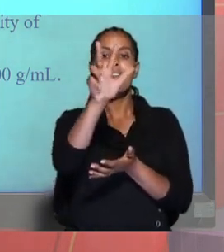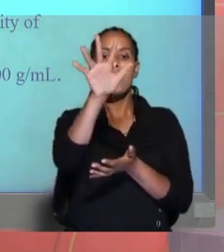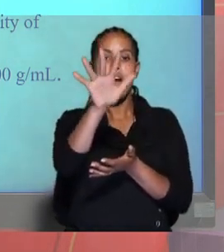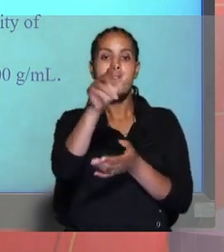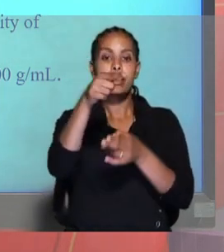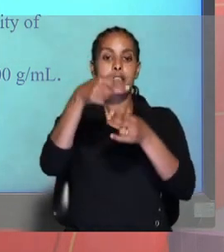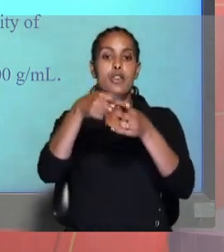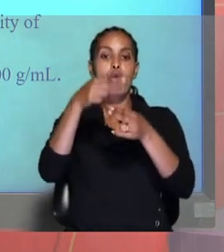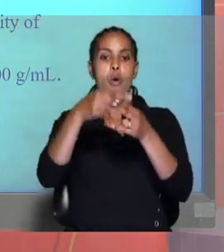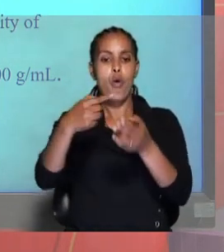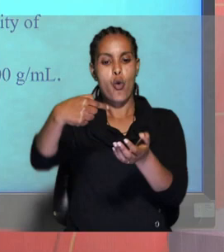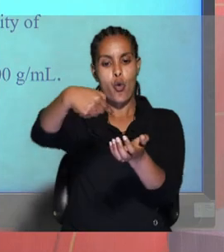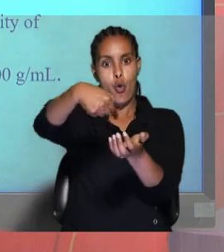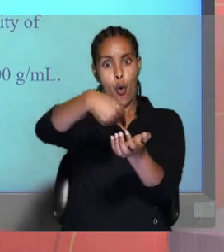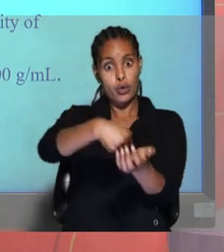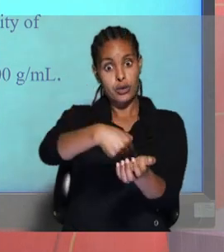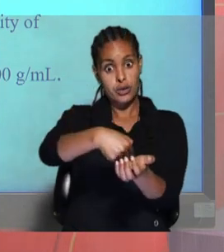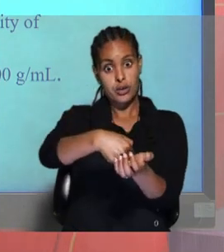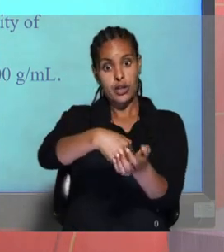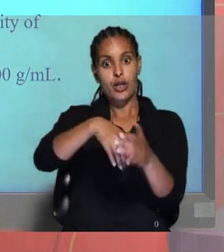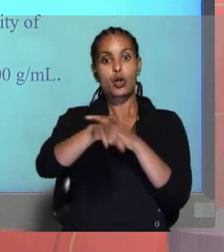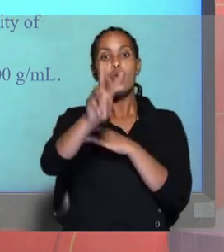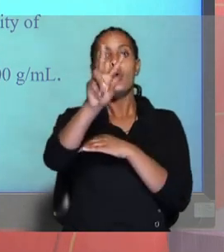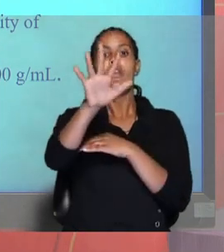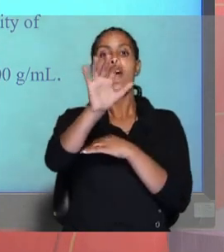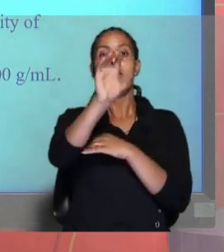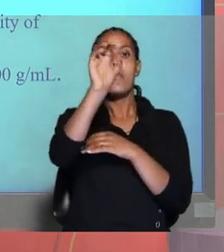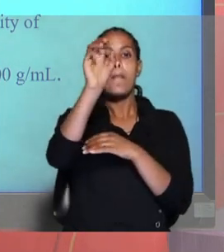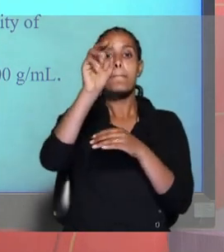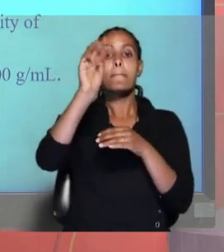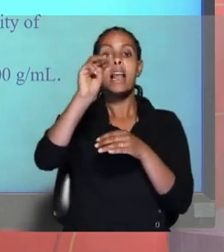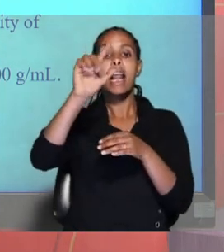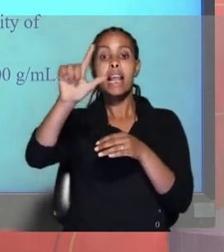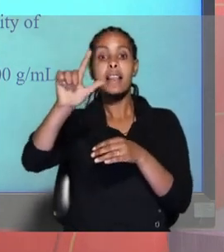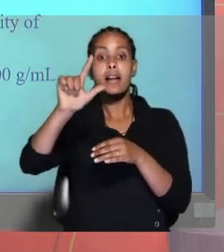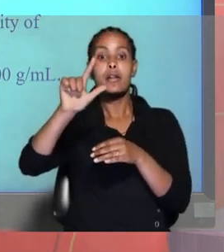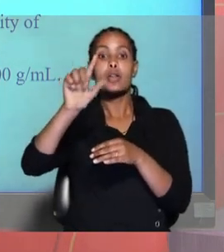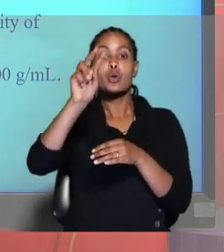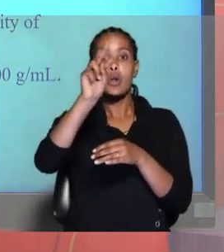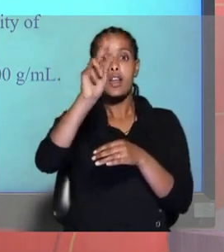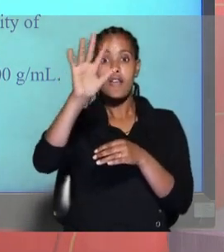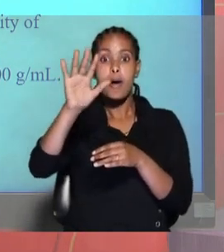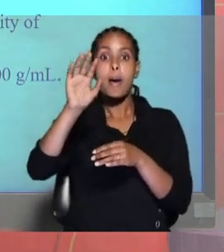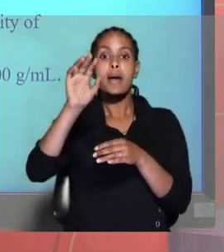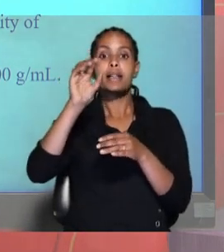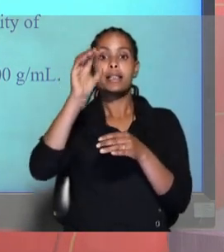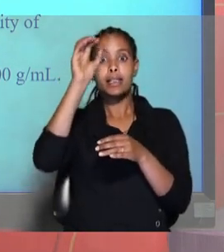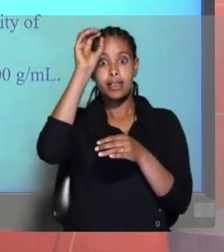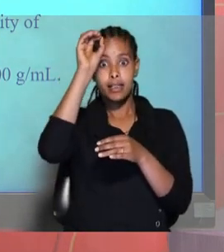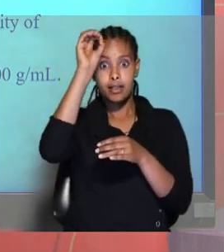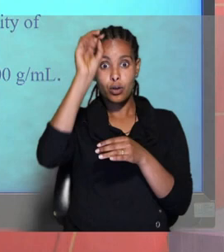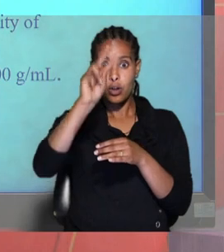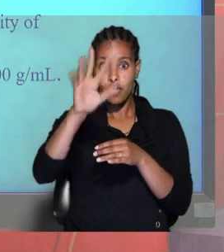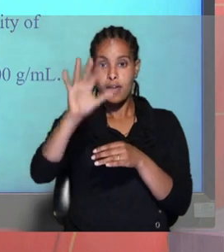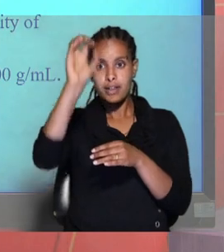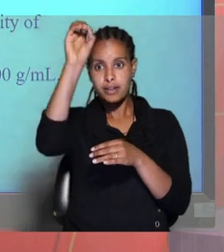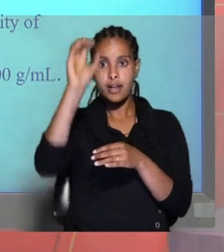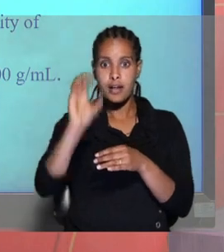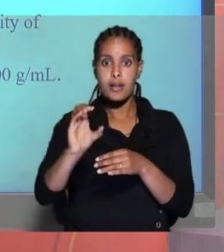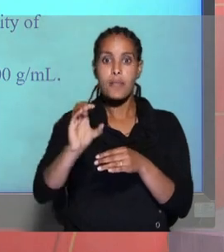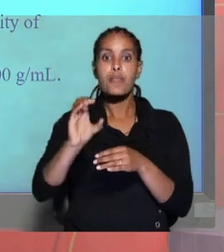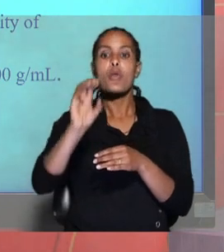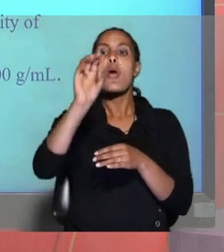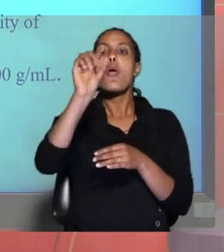4.35 gram of glucose in 25 milliliter of water at 25 degrees centigrade. Calculate